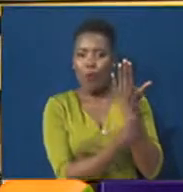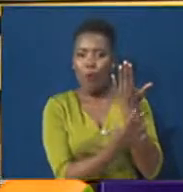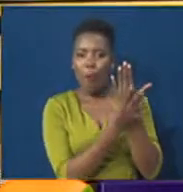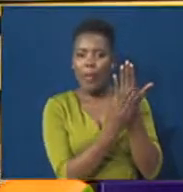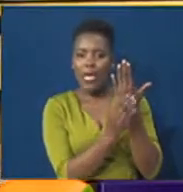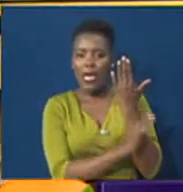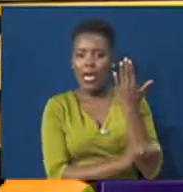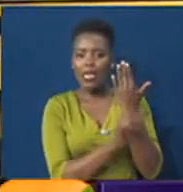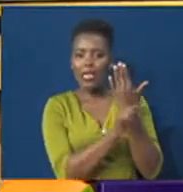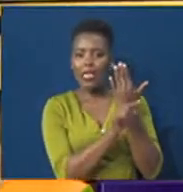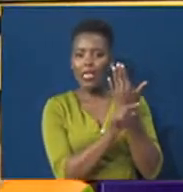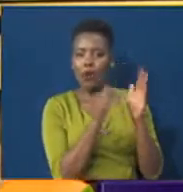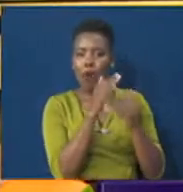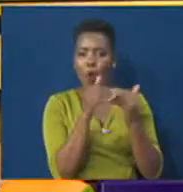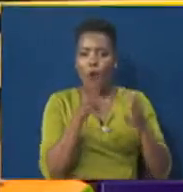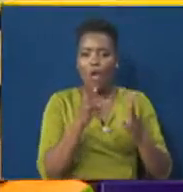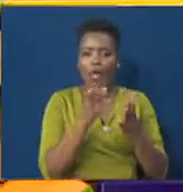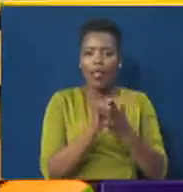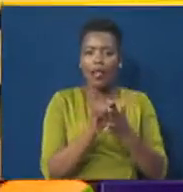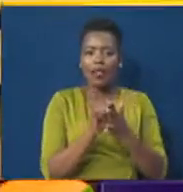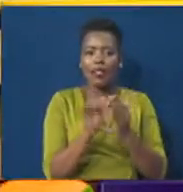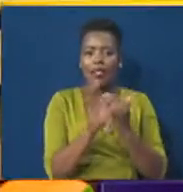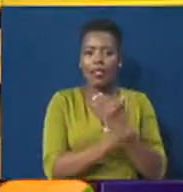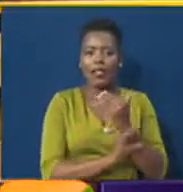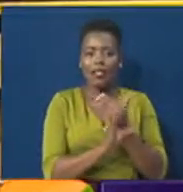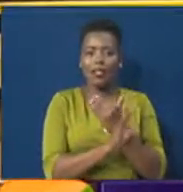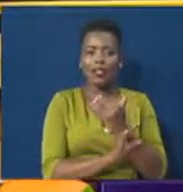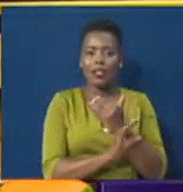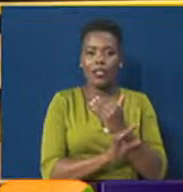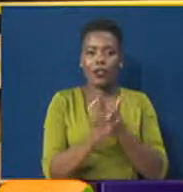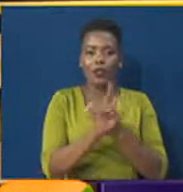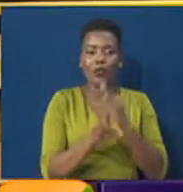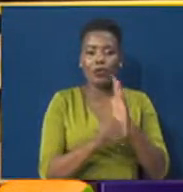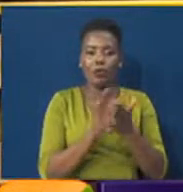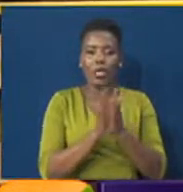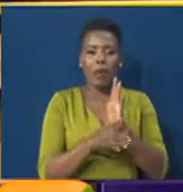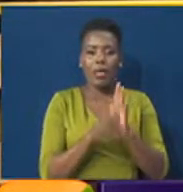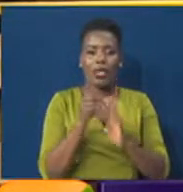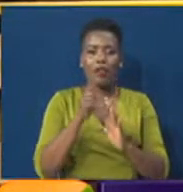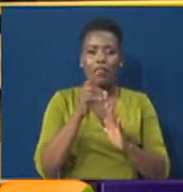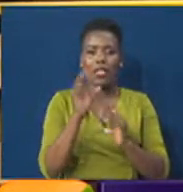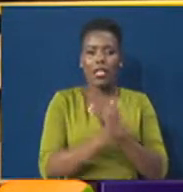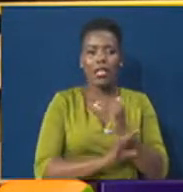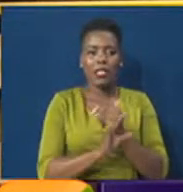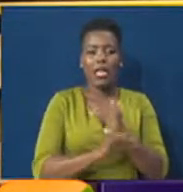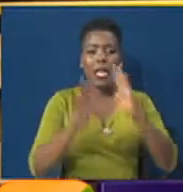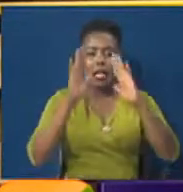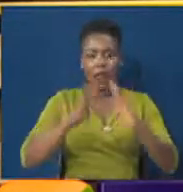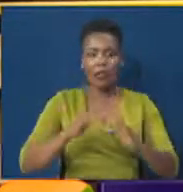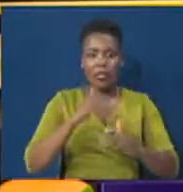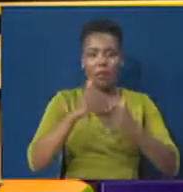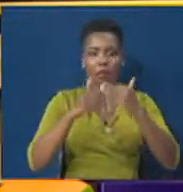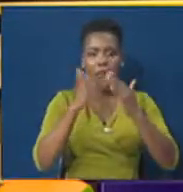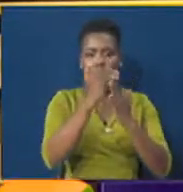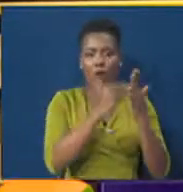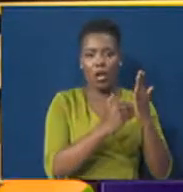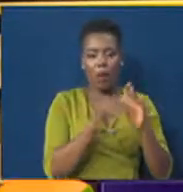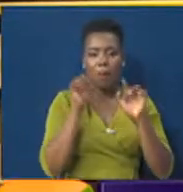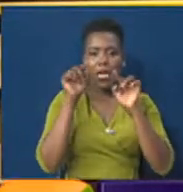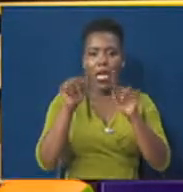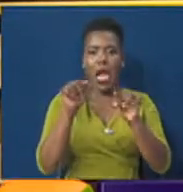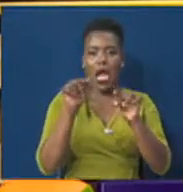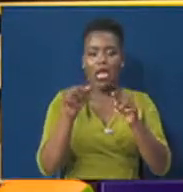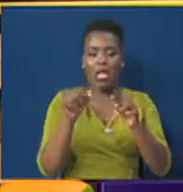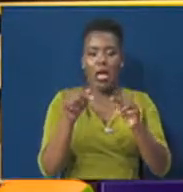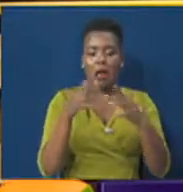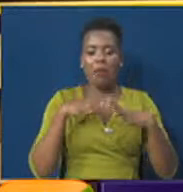all the ways in which Singapore used to become a developed country. The housing program has been criticized because